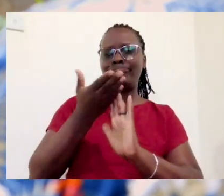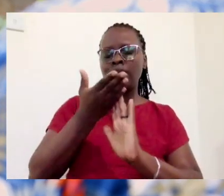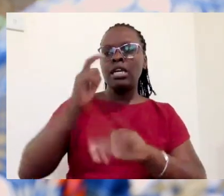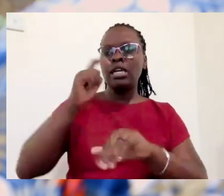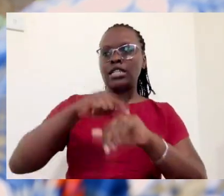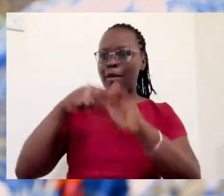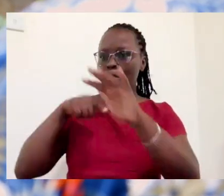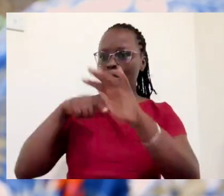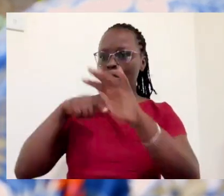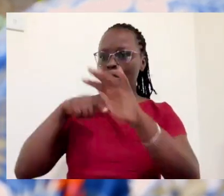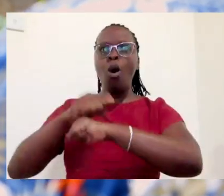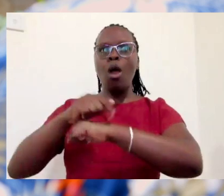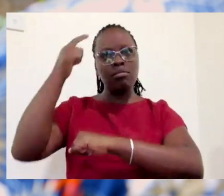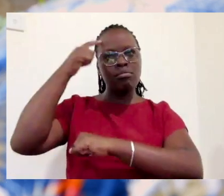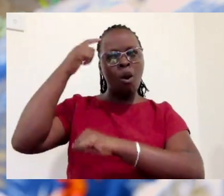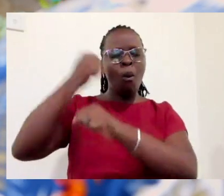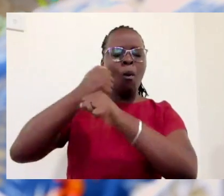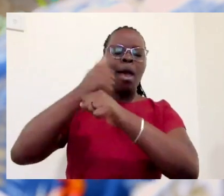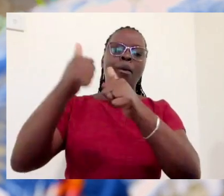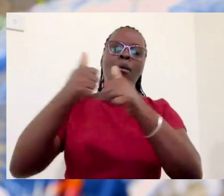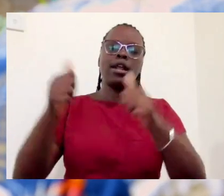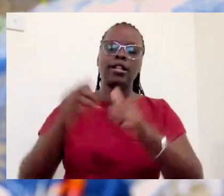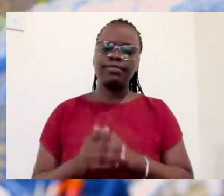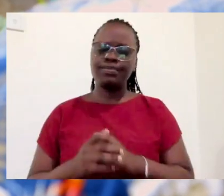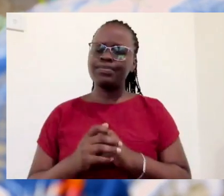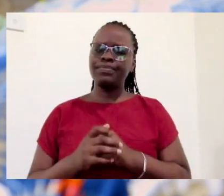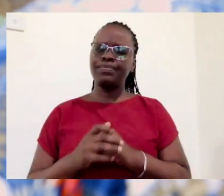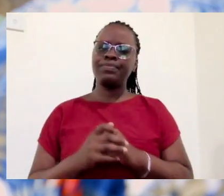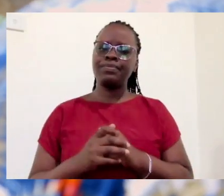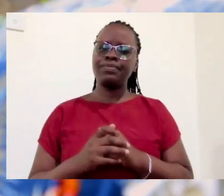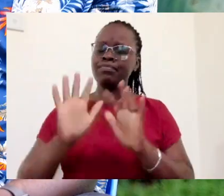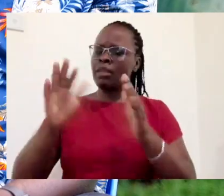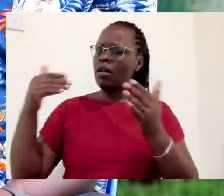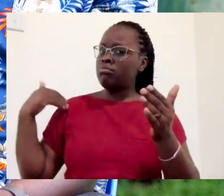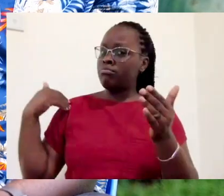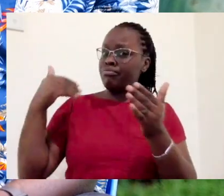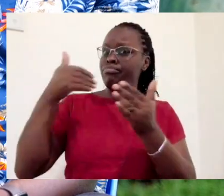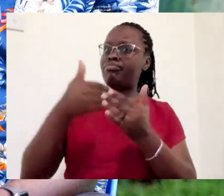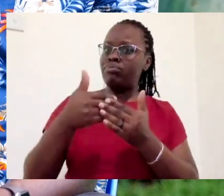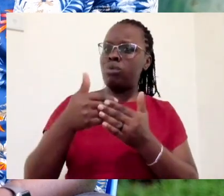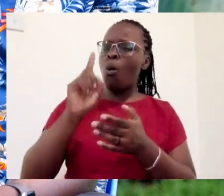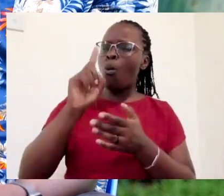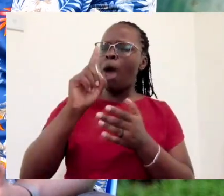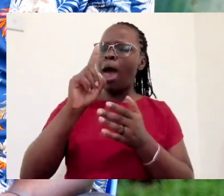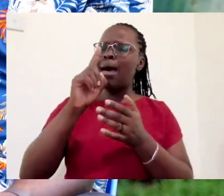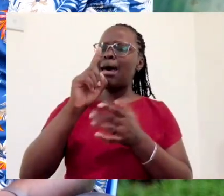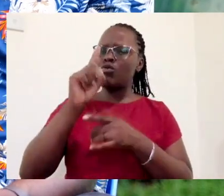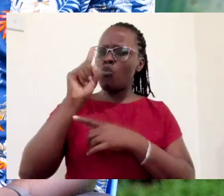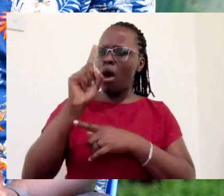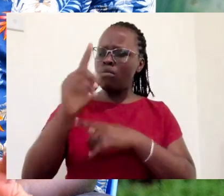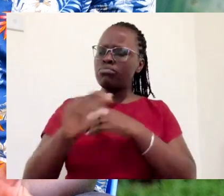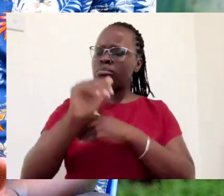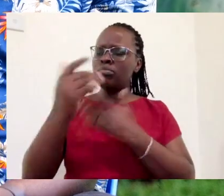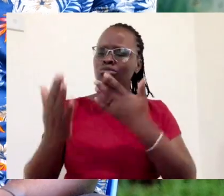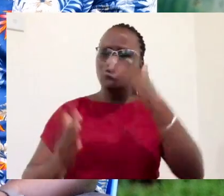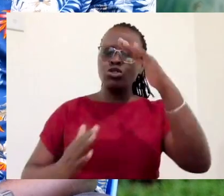get to school, they can be able to progress well. What has been one of the biggest lessons that you've